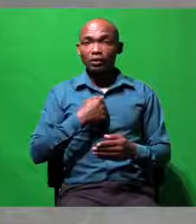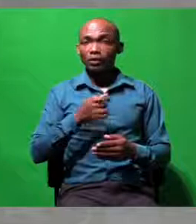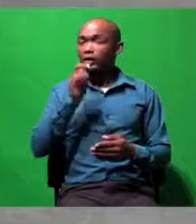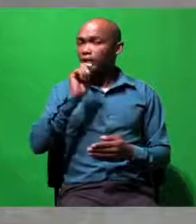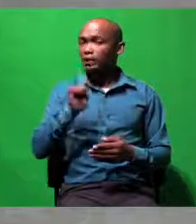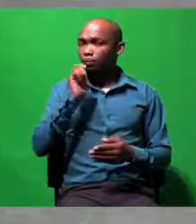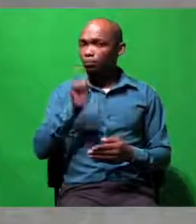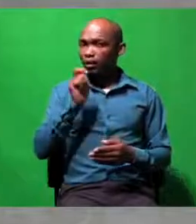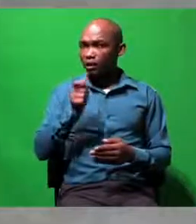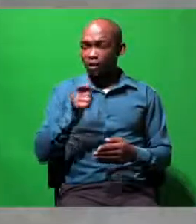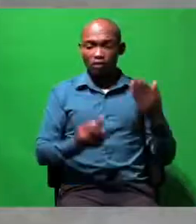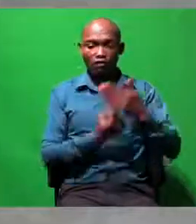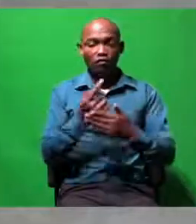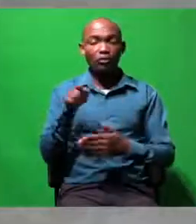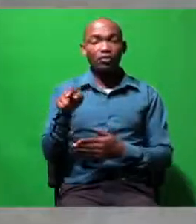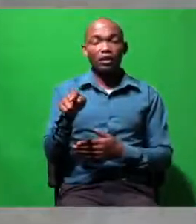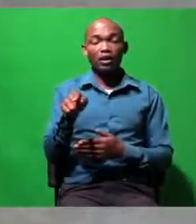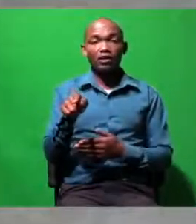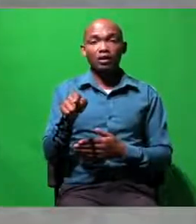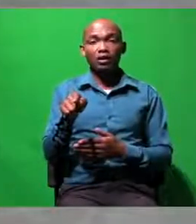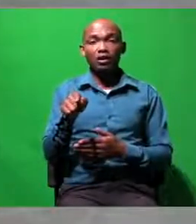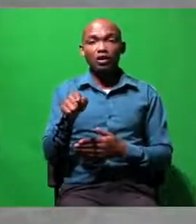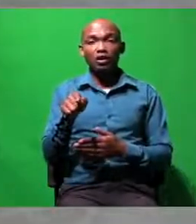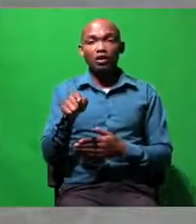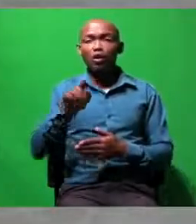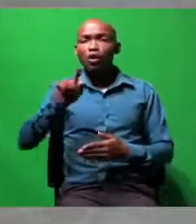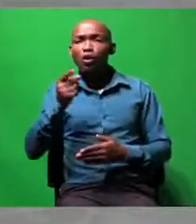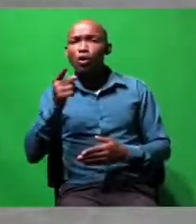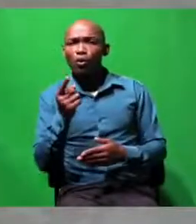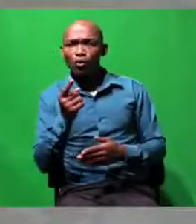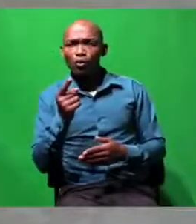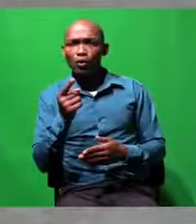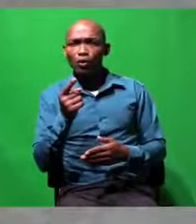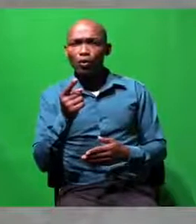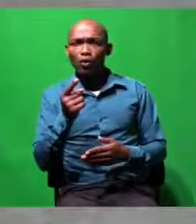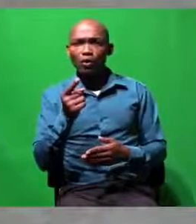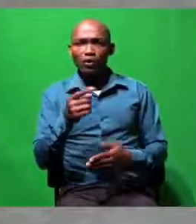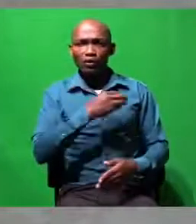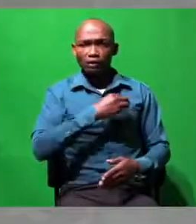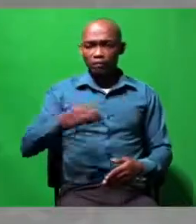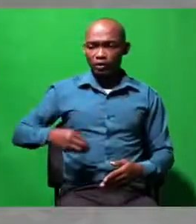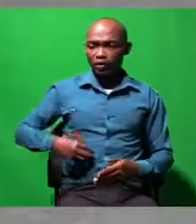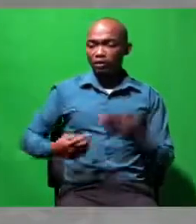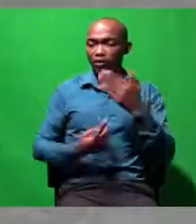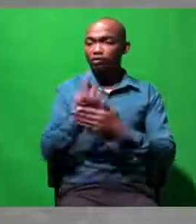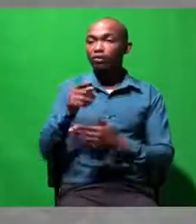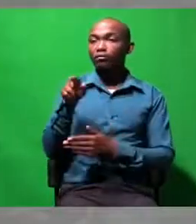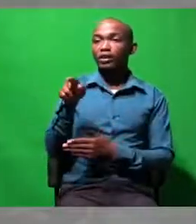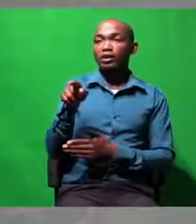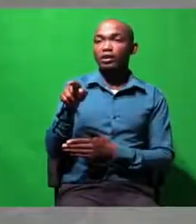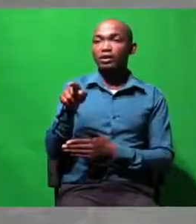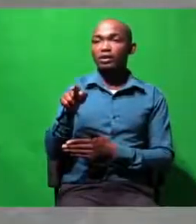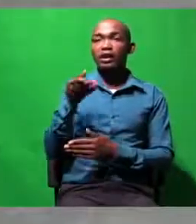who is the speaker from there, who is the executive, who is the president from there, and